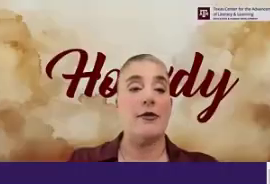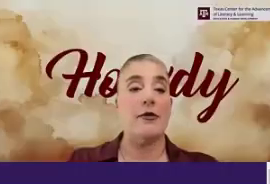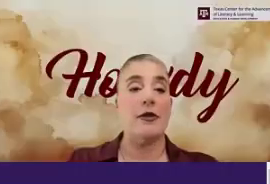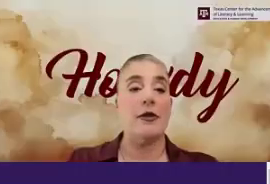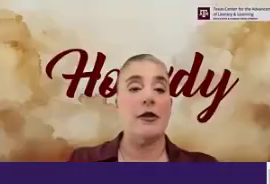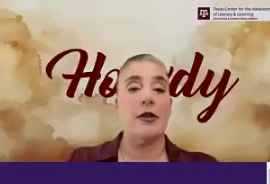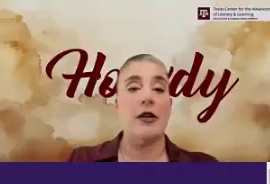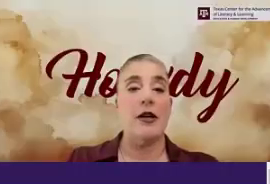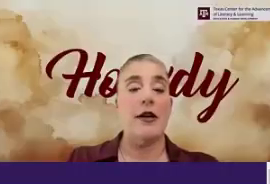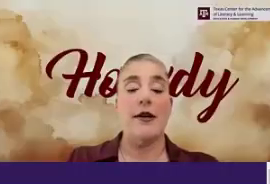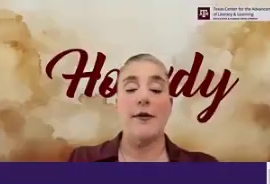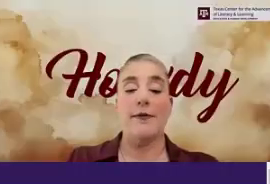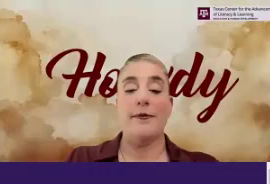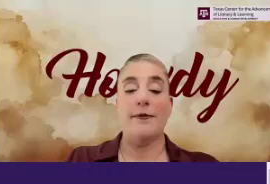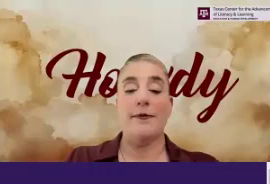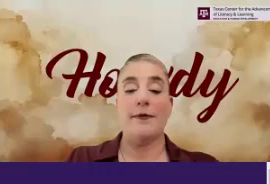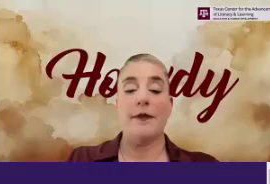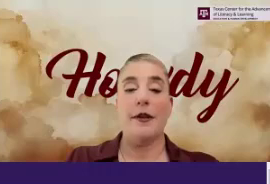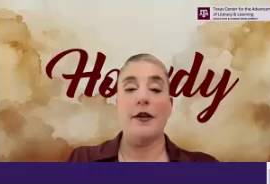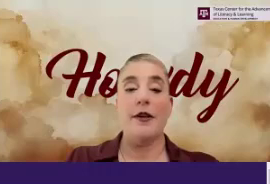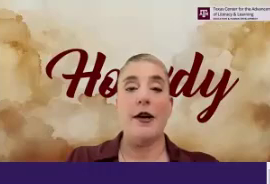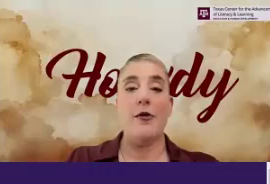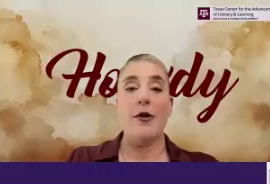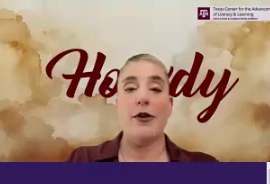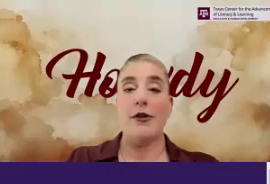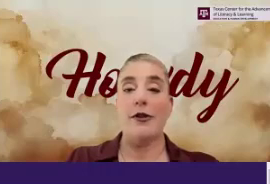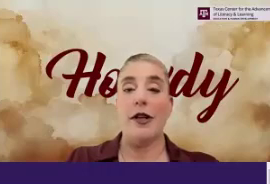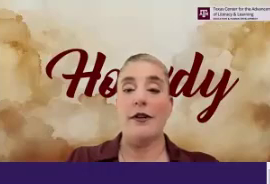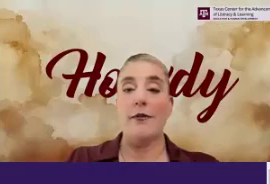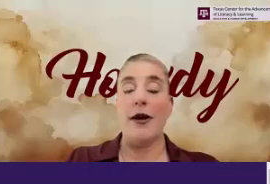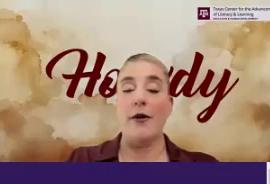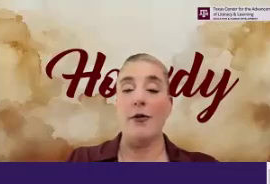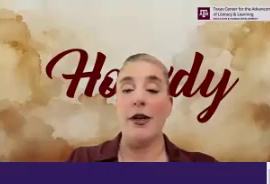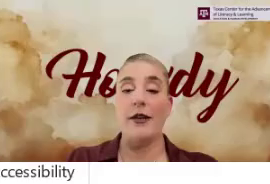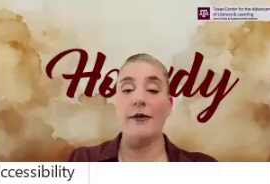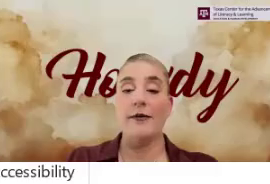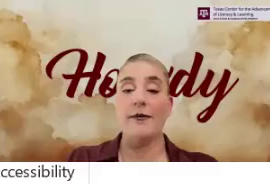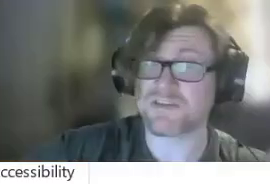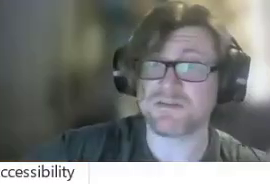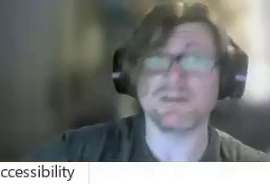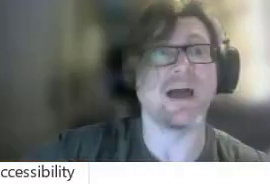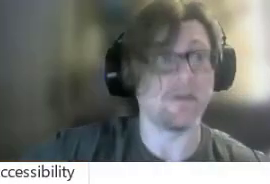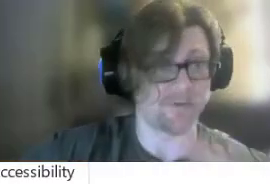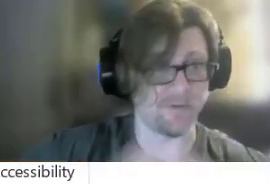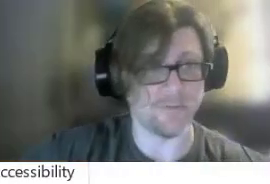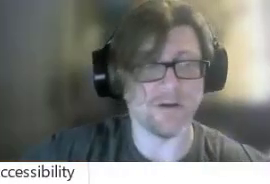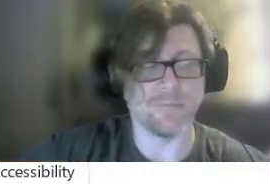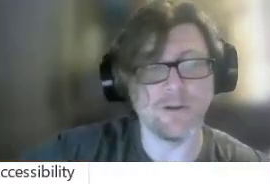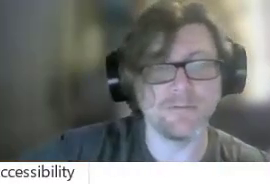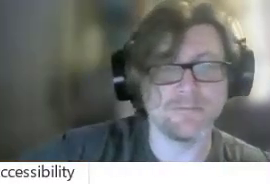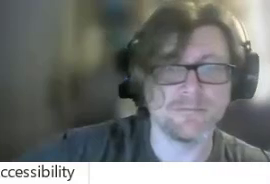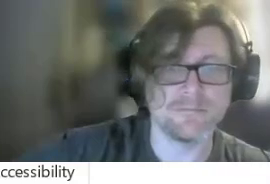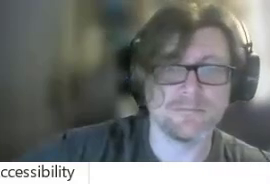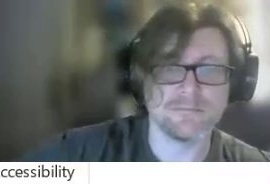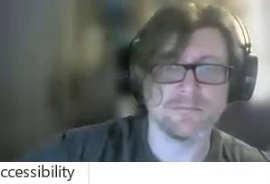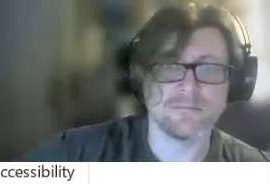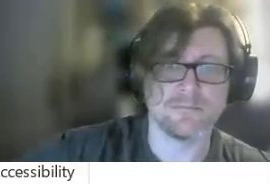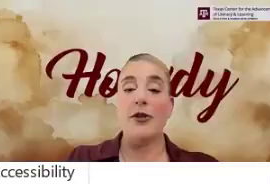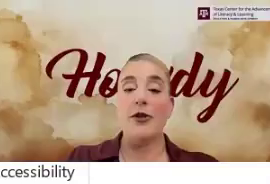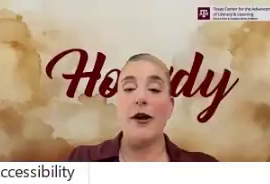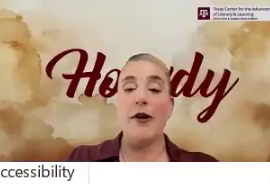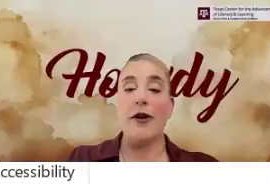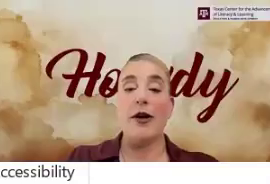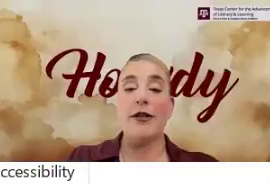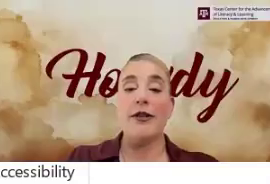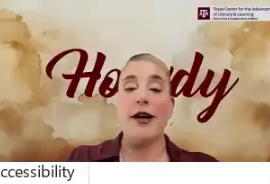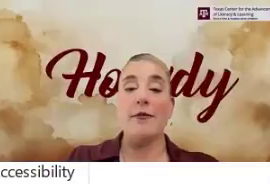back to, now what are you seeing? The PowerPoint? Now I'm seeing the PowerPoint. Okay, wow,